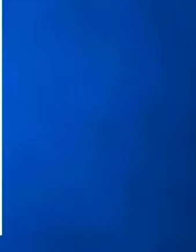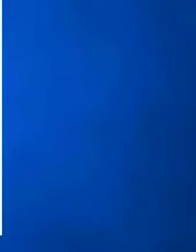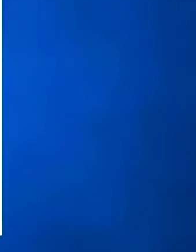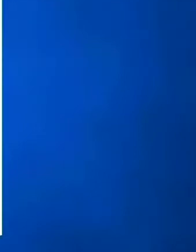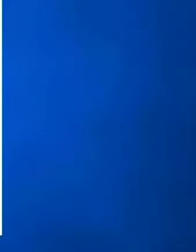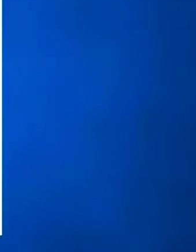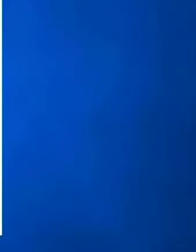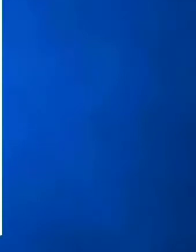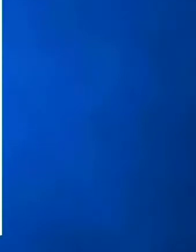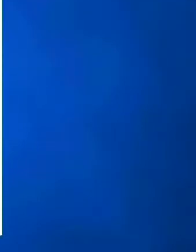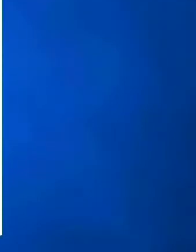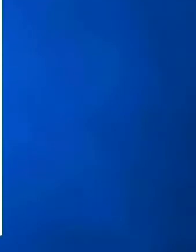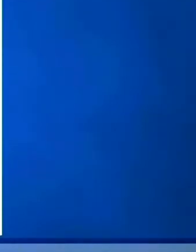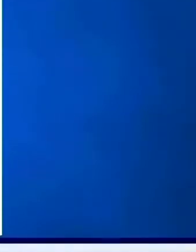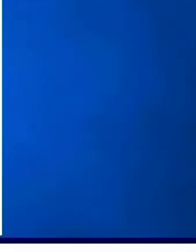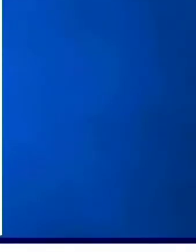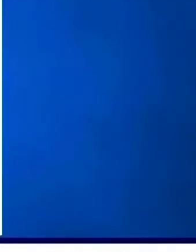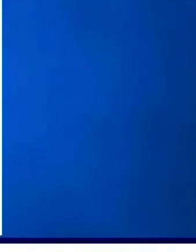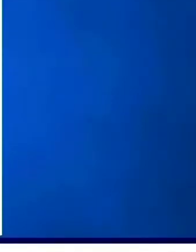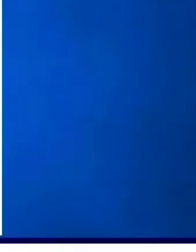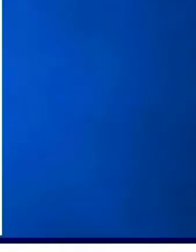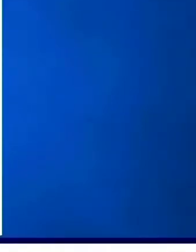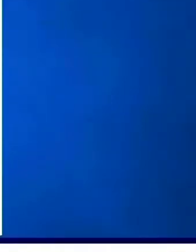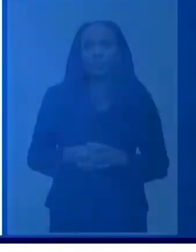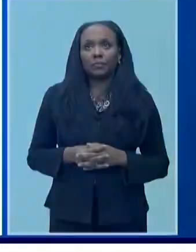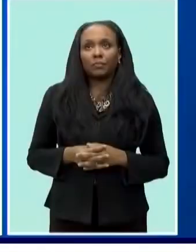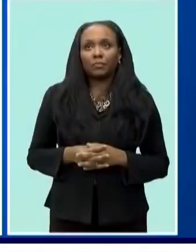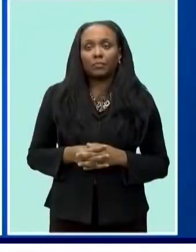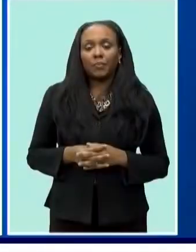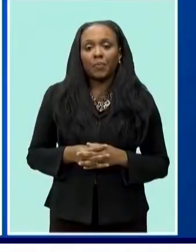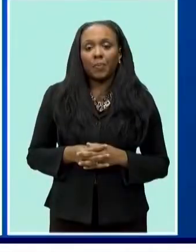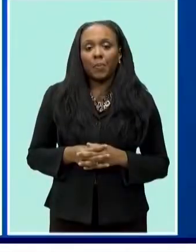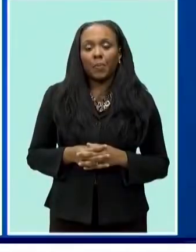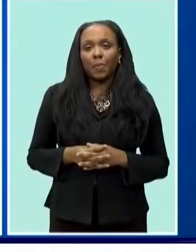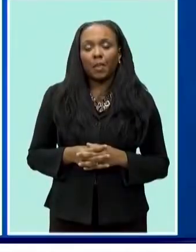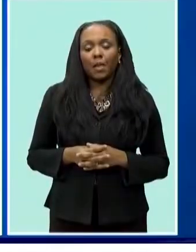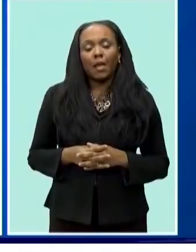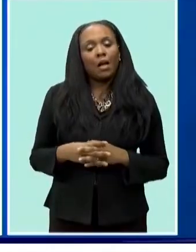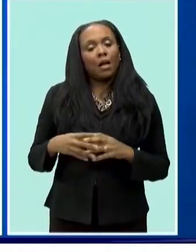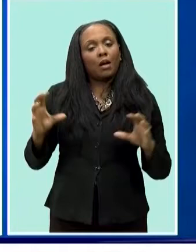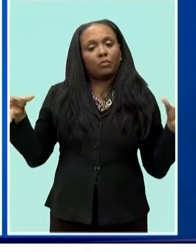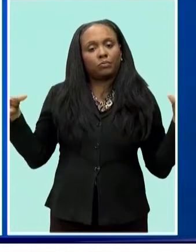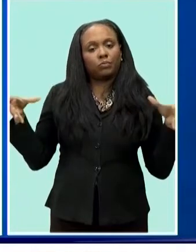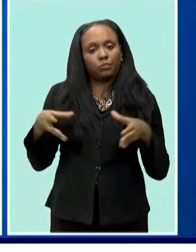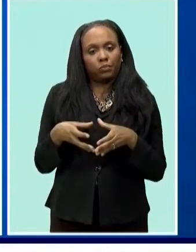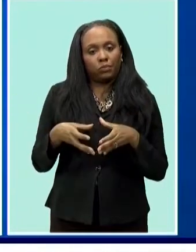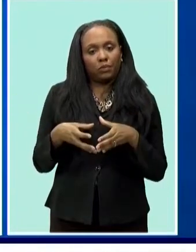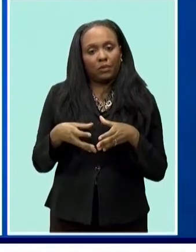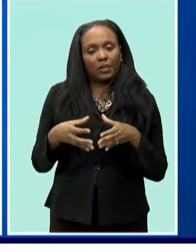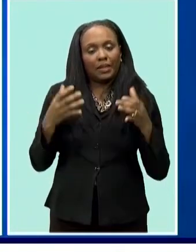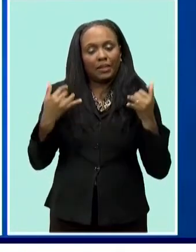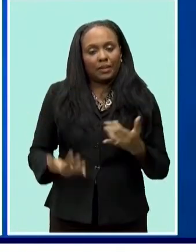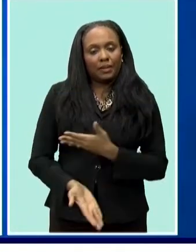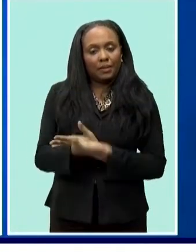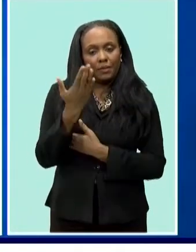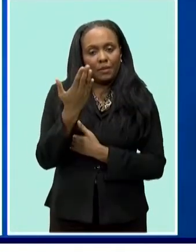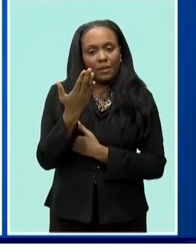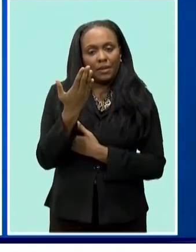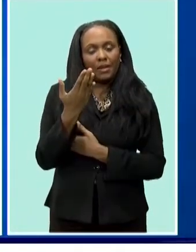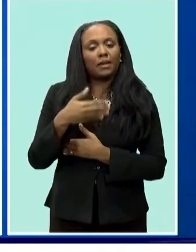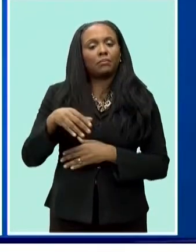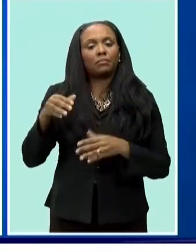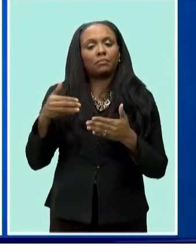People Empowerment Minister Cynthia Ford encouraged Barbadians to review the way boys are socialized. She says too often their